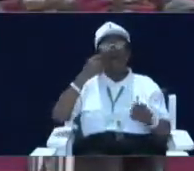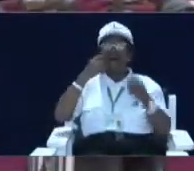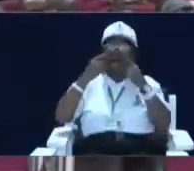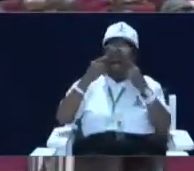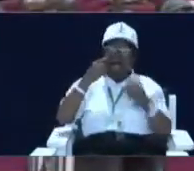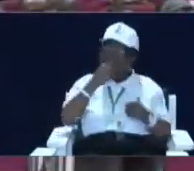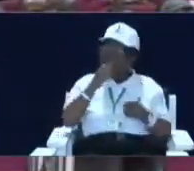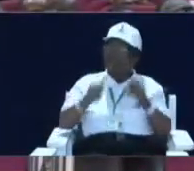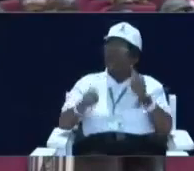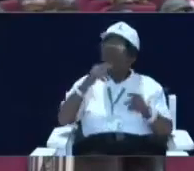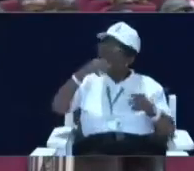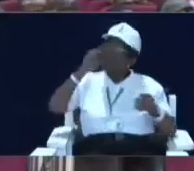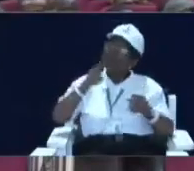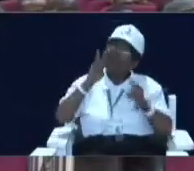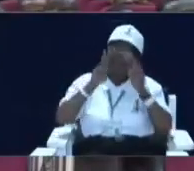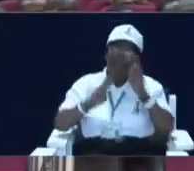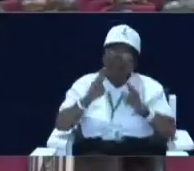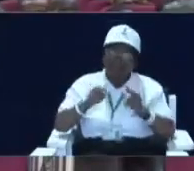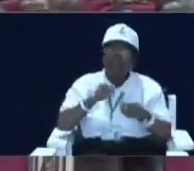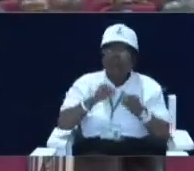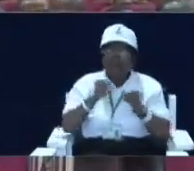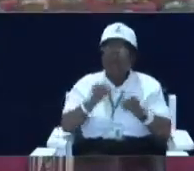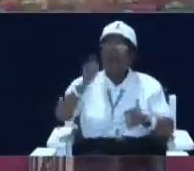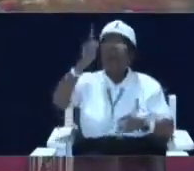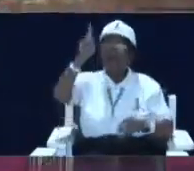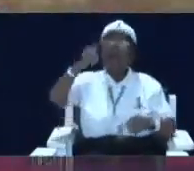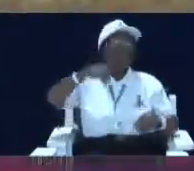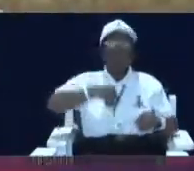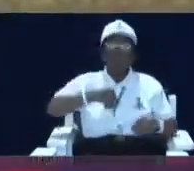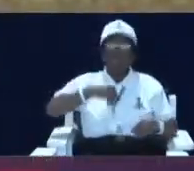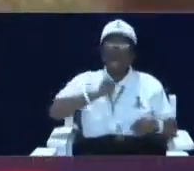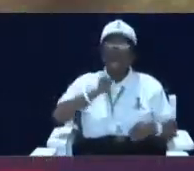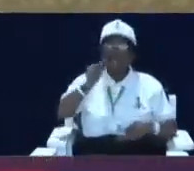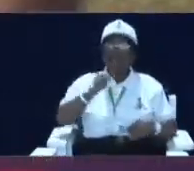Number one, I'm not going anywhere yet.